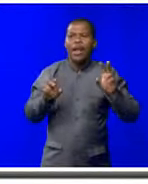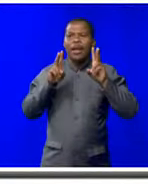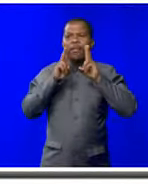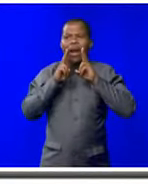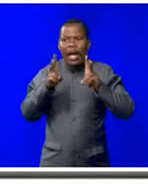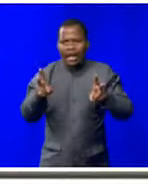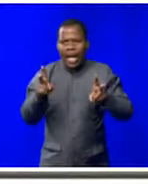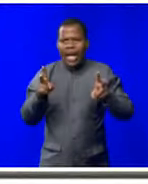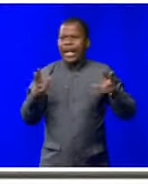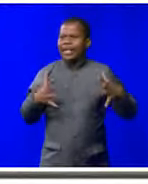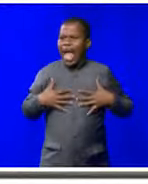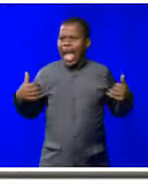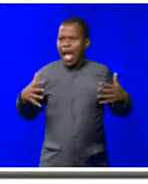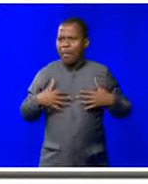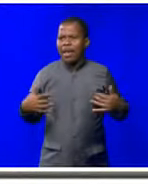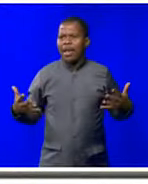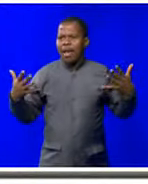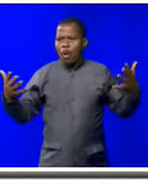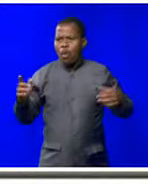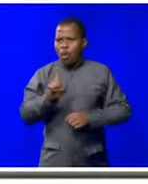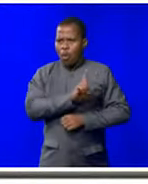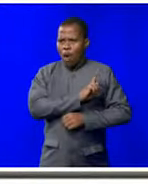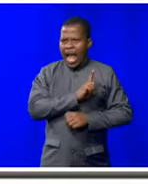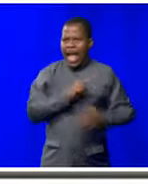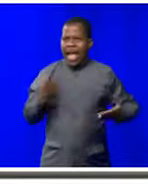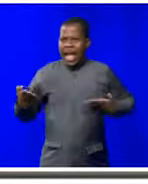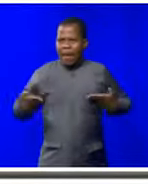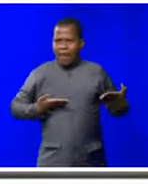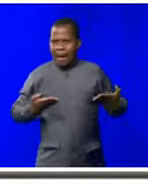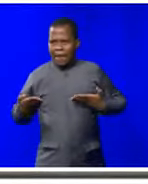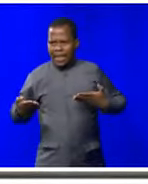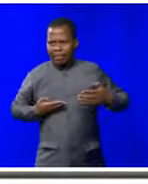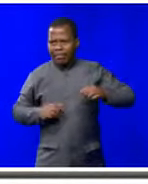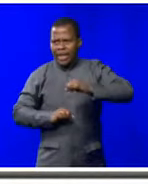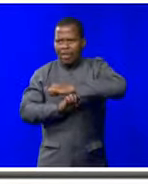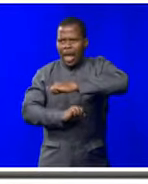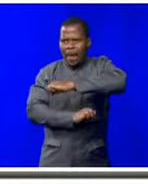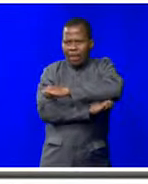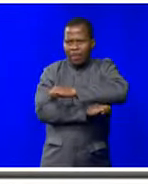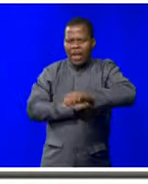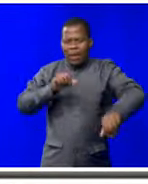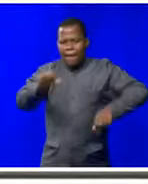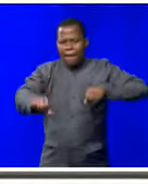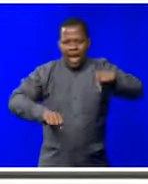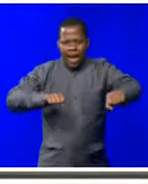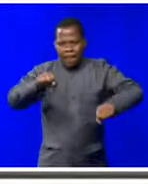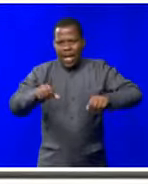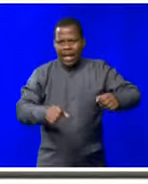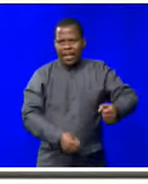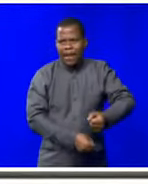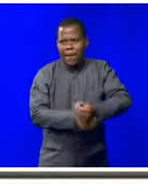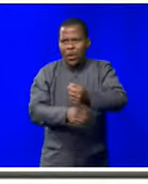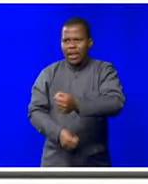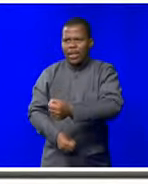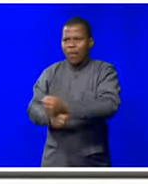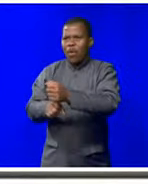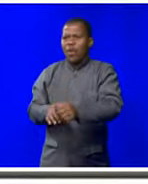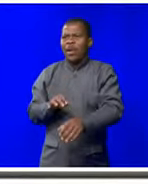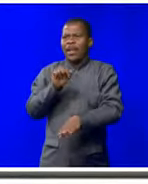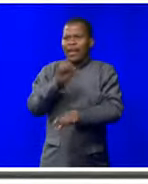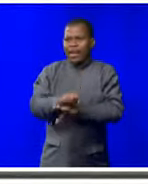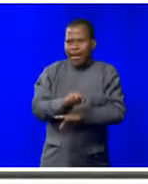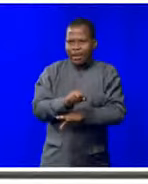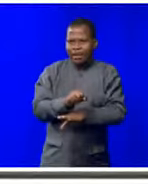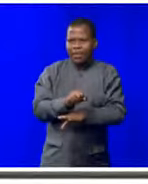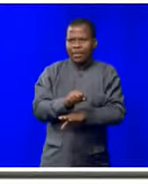i-cycling kula ma sports associations lesinawo even isibambise kakhulu kakhulu